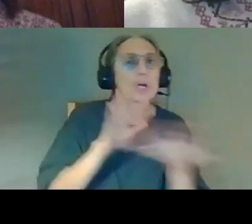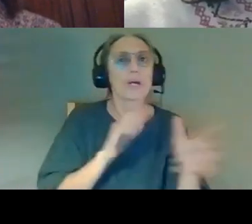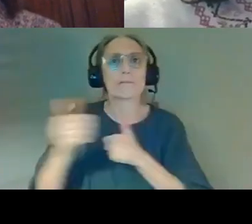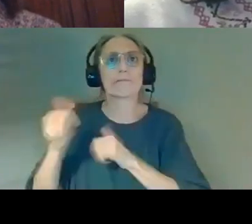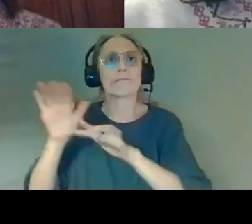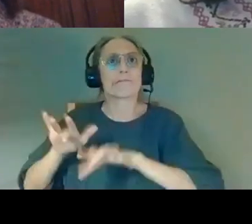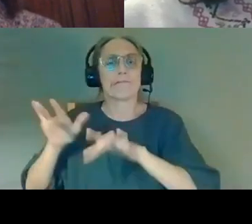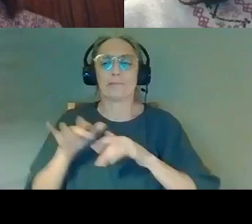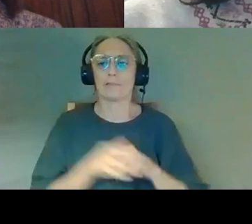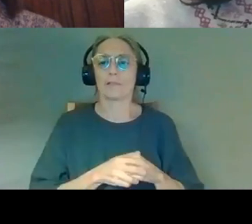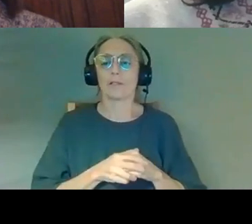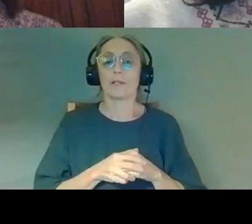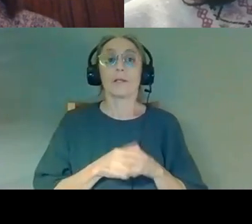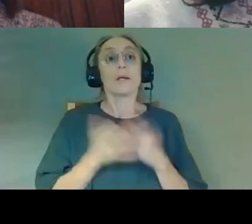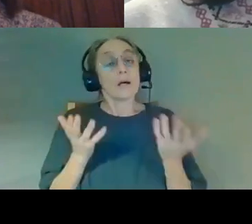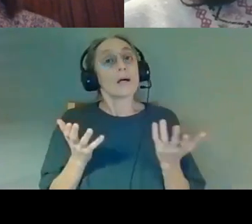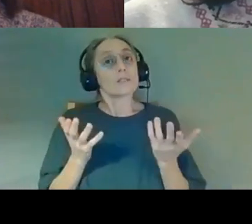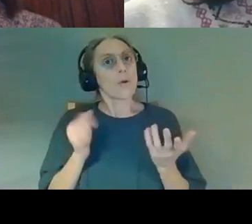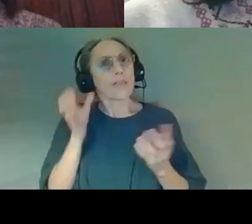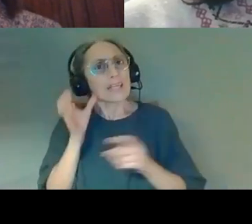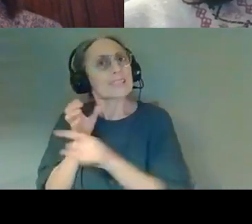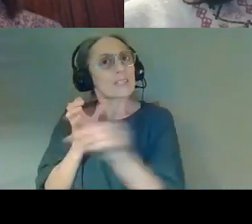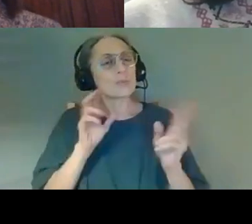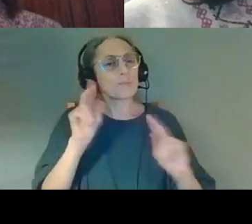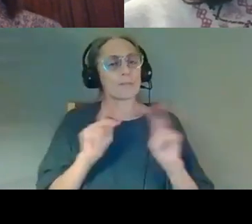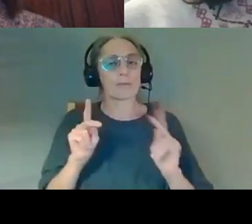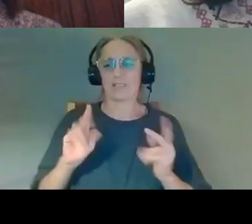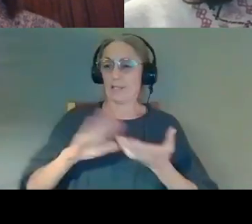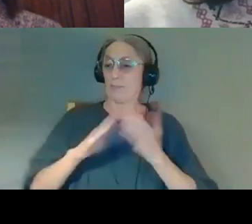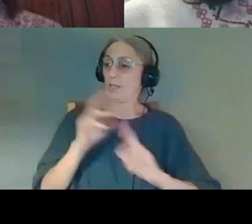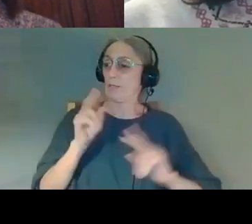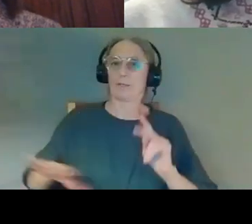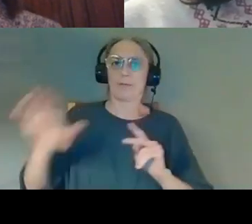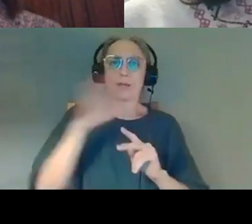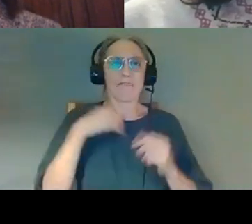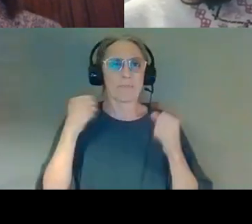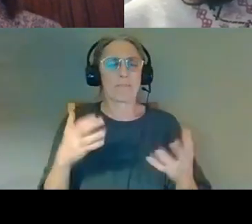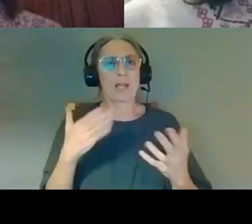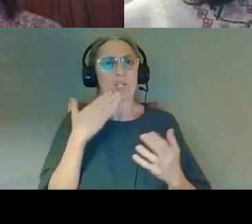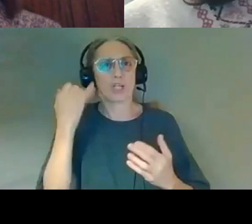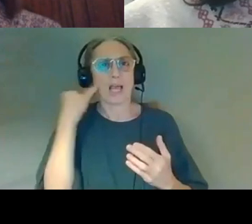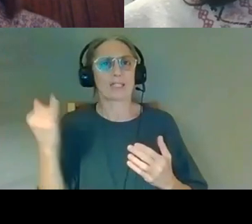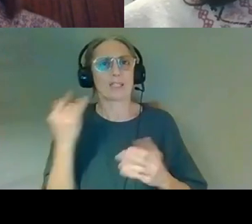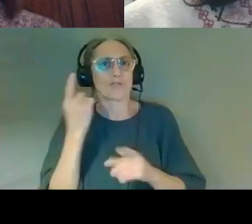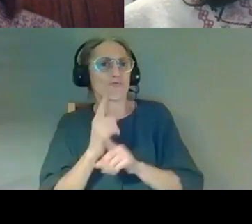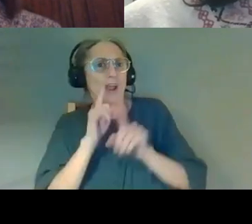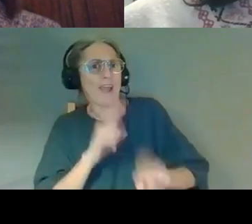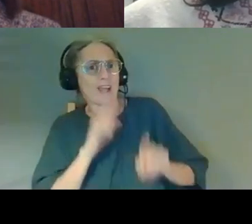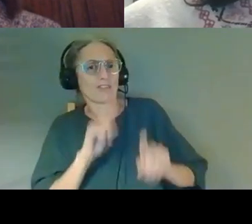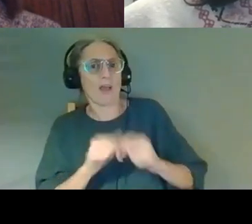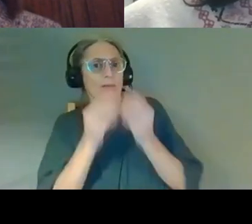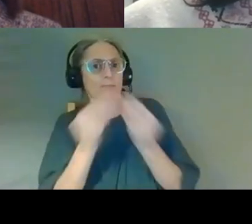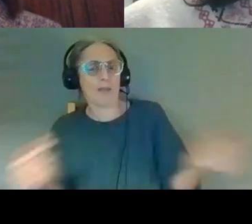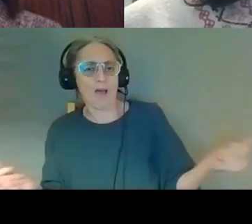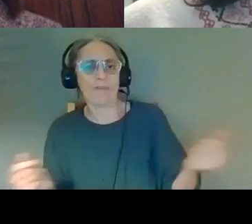of our communities have a lot of the answers. I know some of the policymakers said that, you know, maybe they would legislate and that's all well and